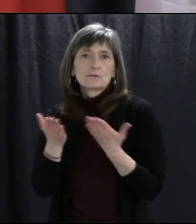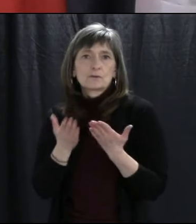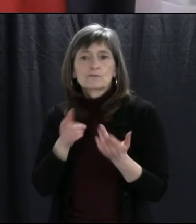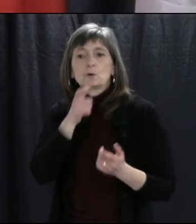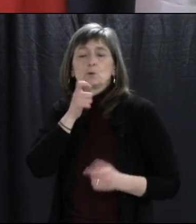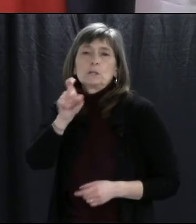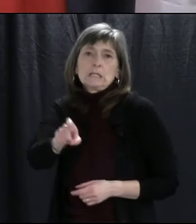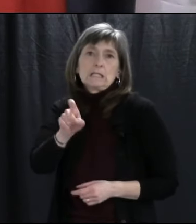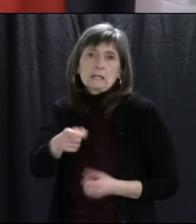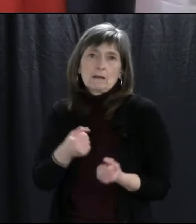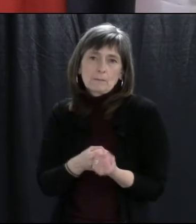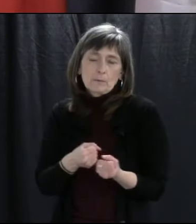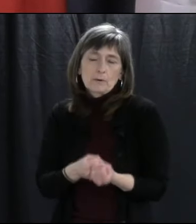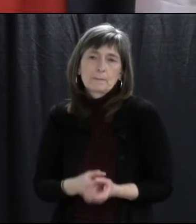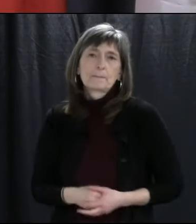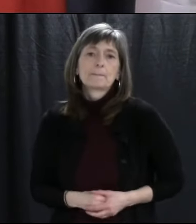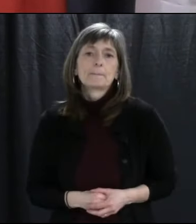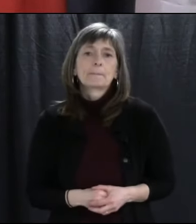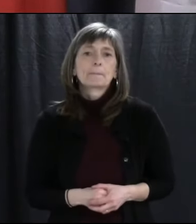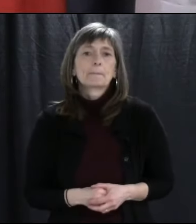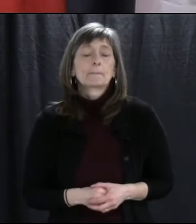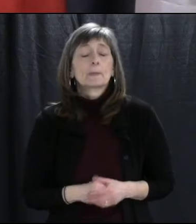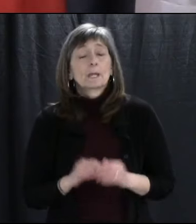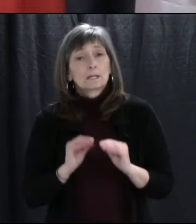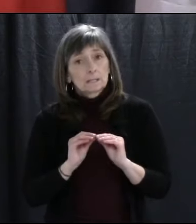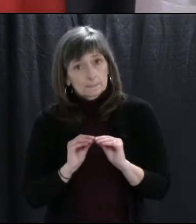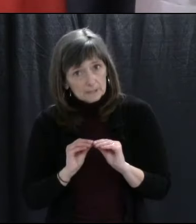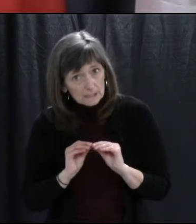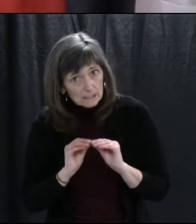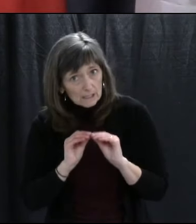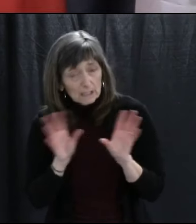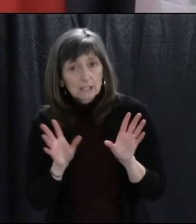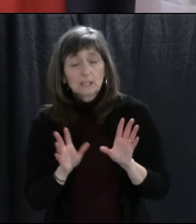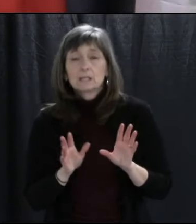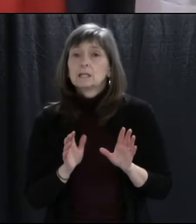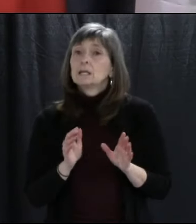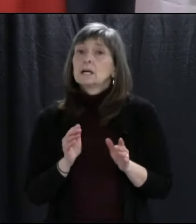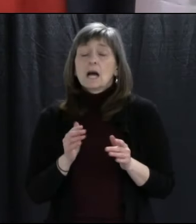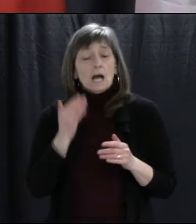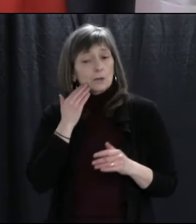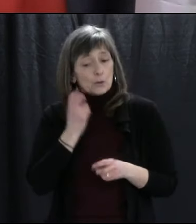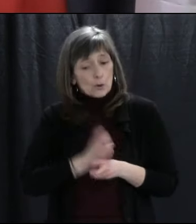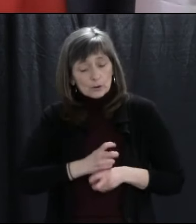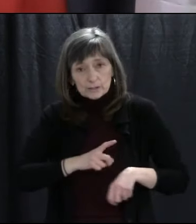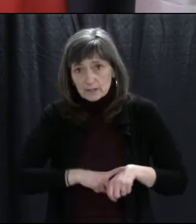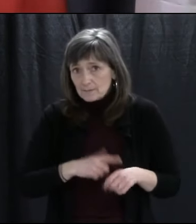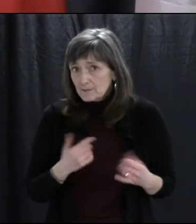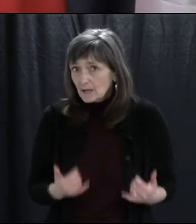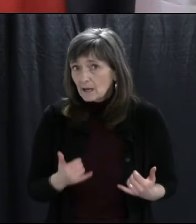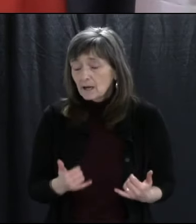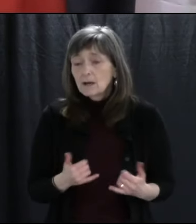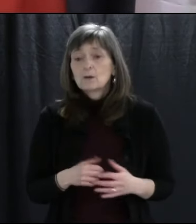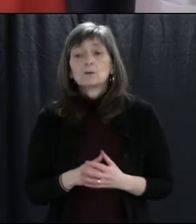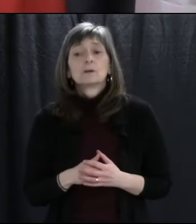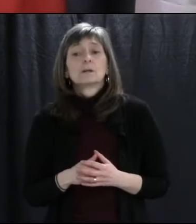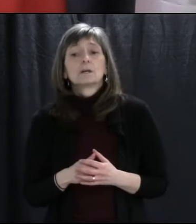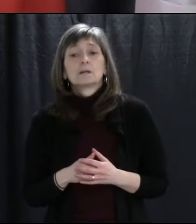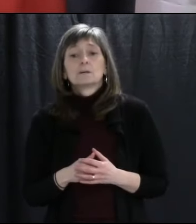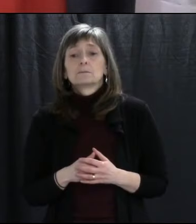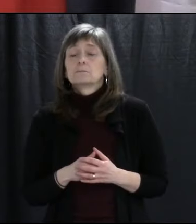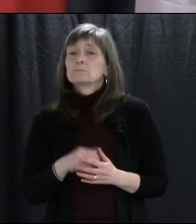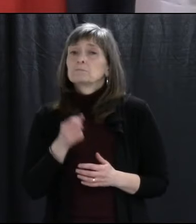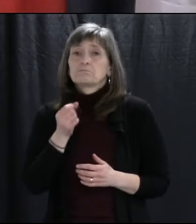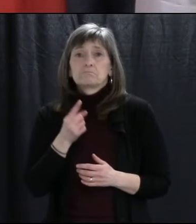those in need. Now, we need to be clear. Regardless of the troubling times that we find ourselves in, make